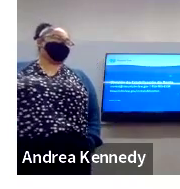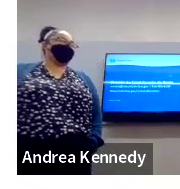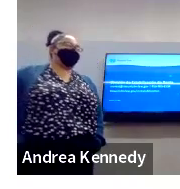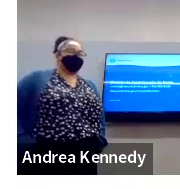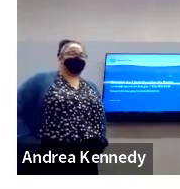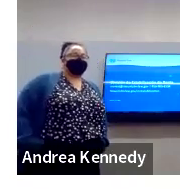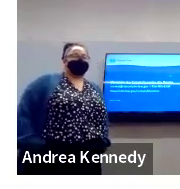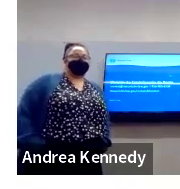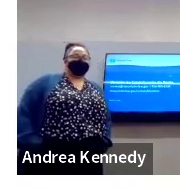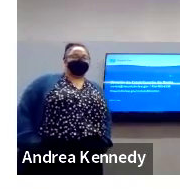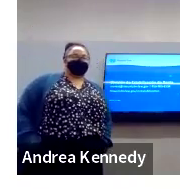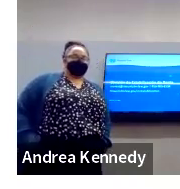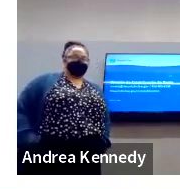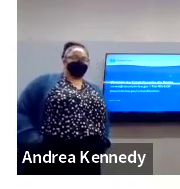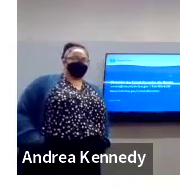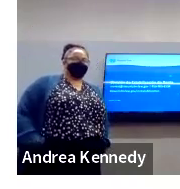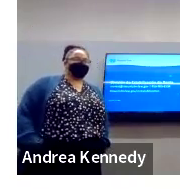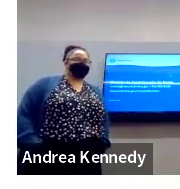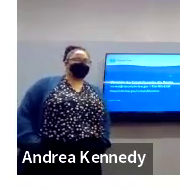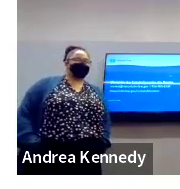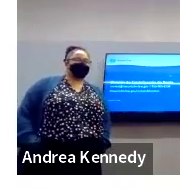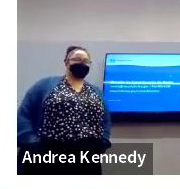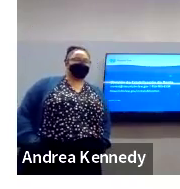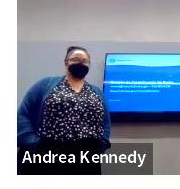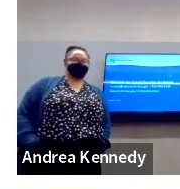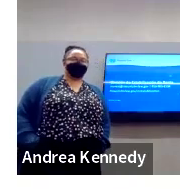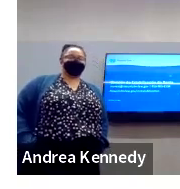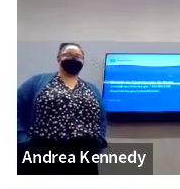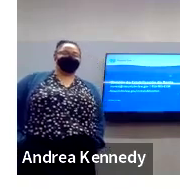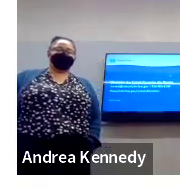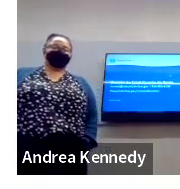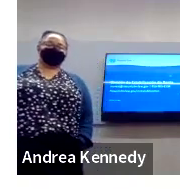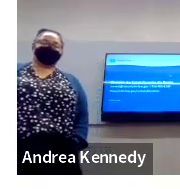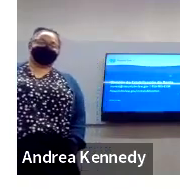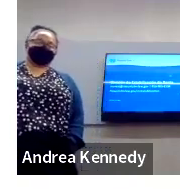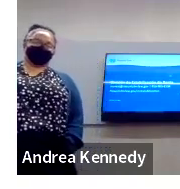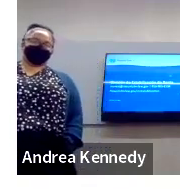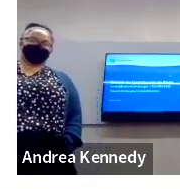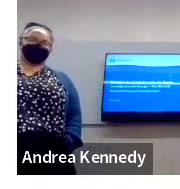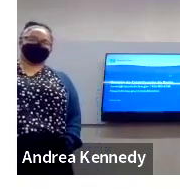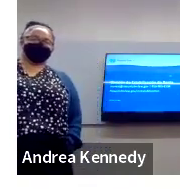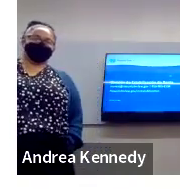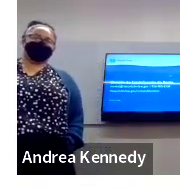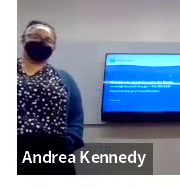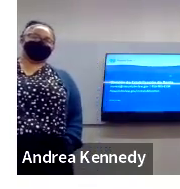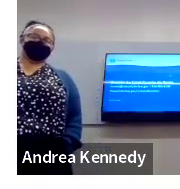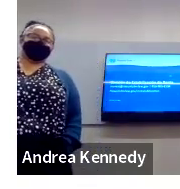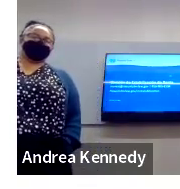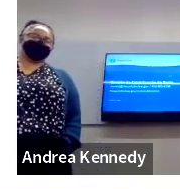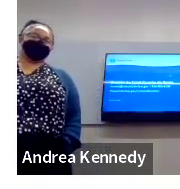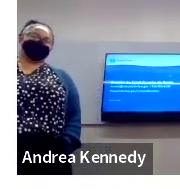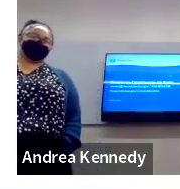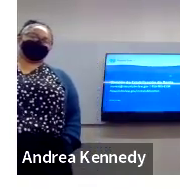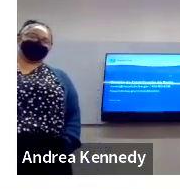person. Si tienen alguna pregunta, por favor, pónganse en contacto con nosotros. Si ustedes quieren venir en persona, también lo pueden